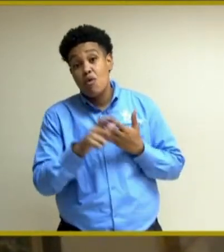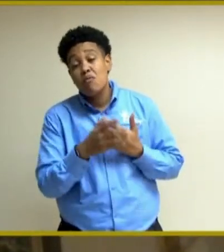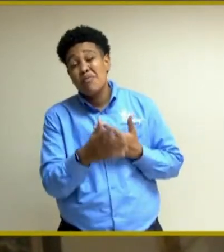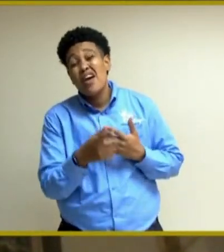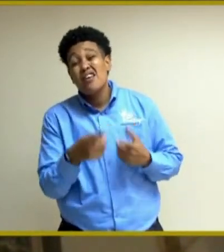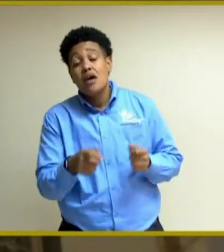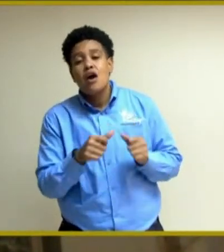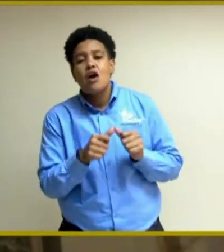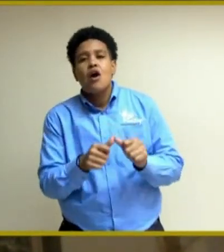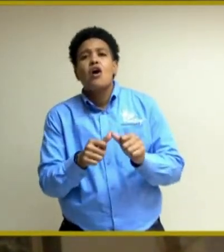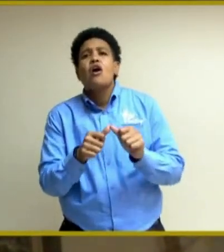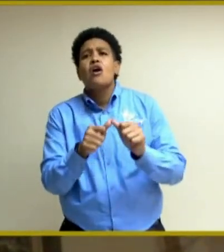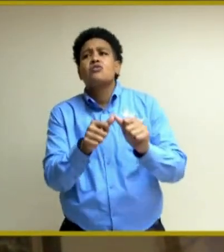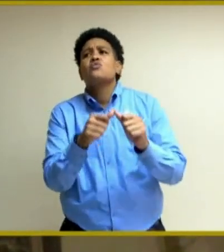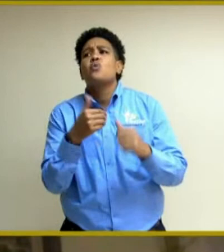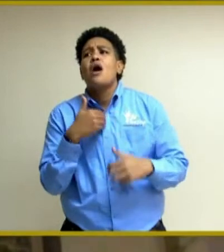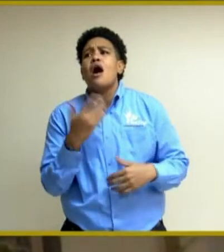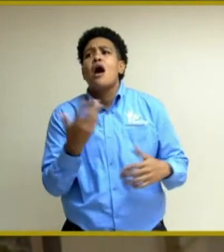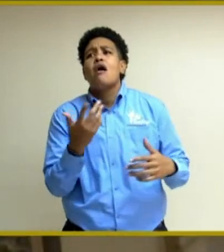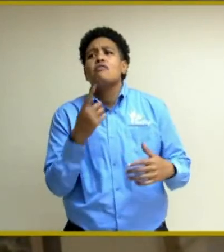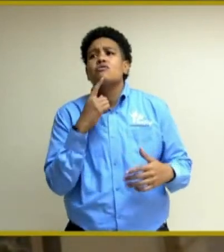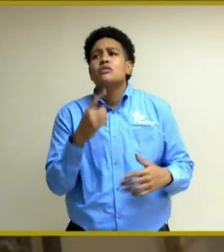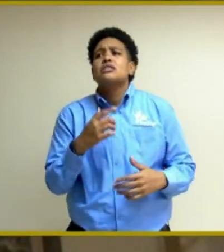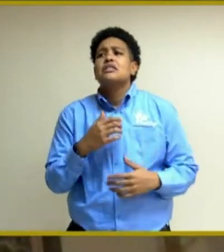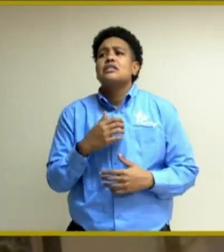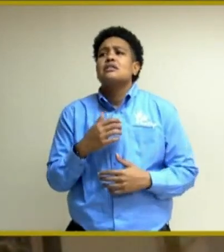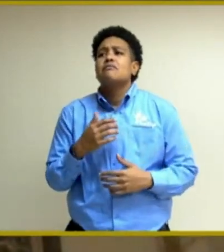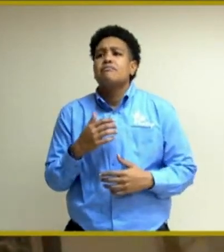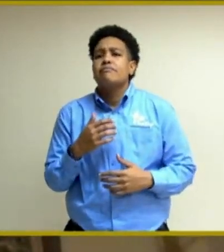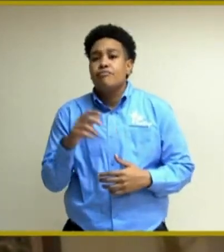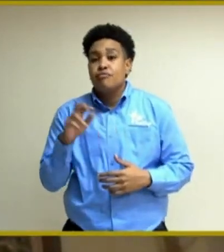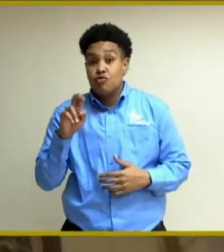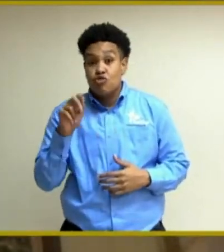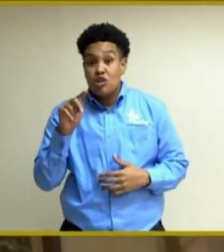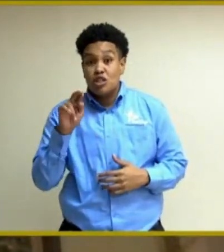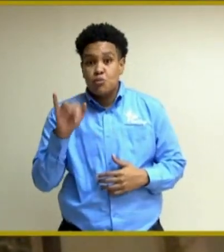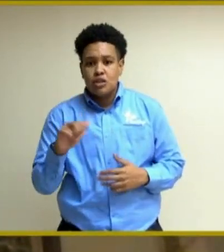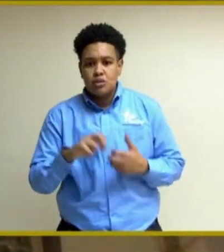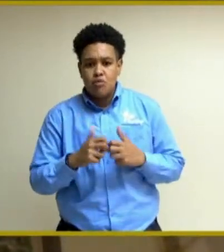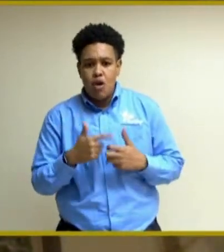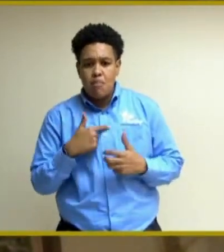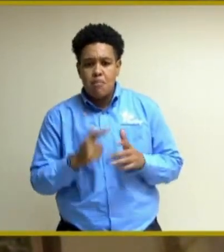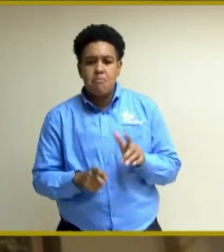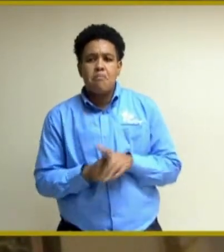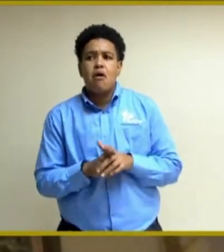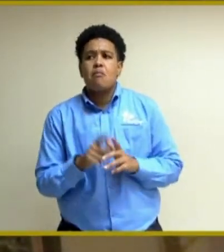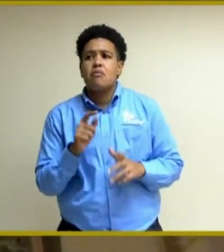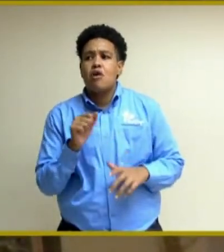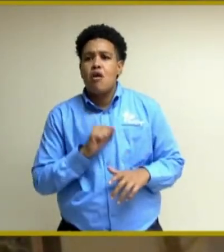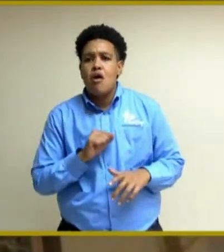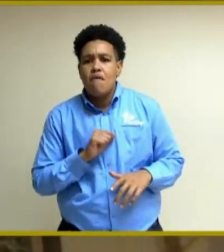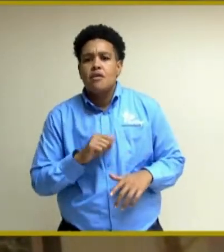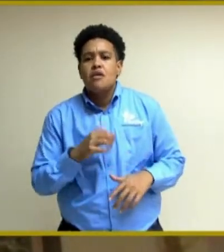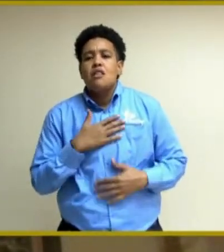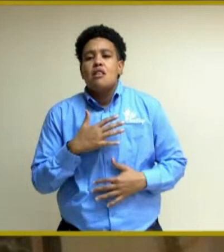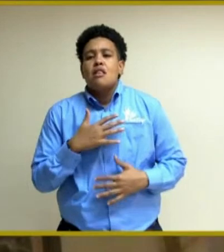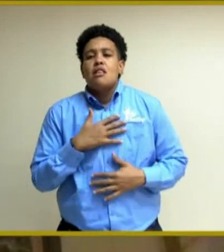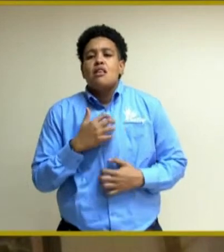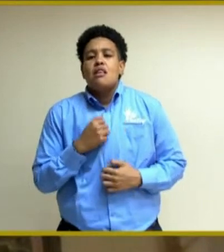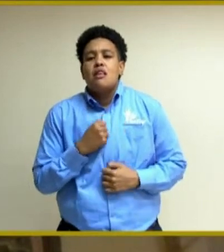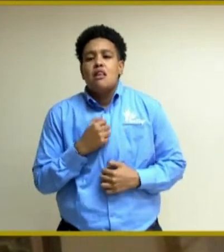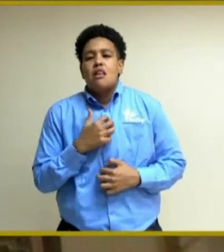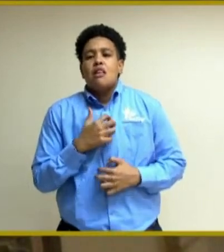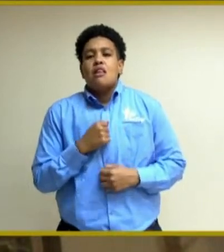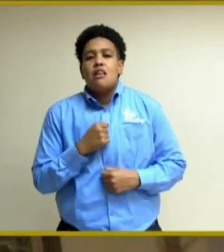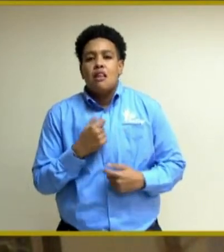they continue to have respiratory type symptoms, the coughing, the shortness of breath. And so for